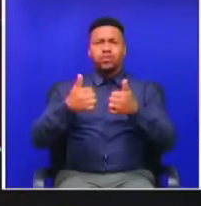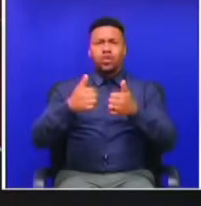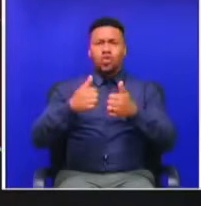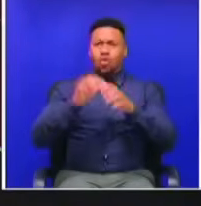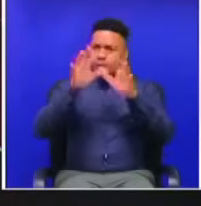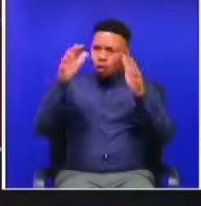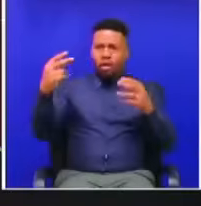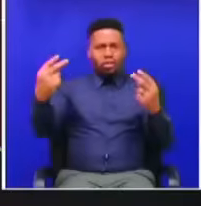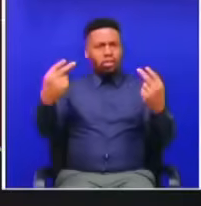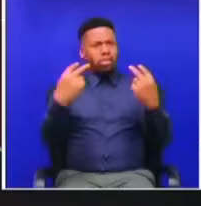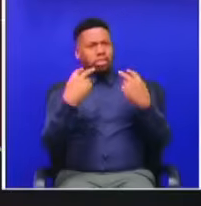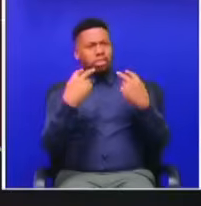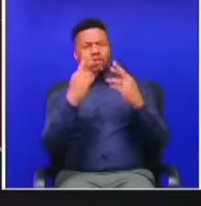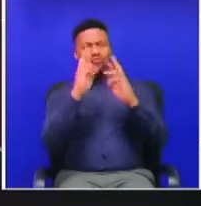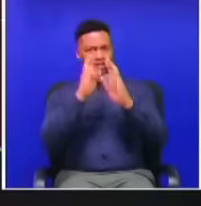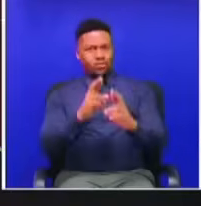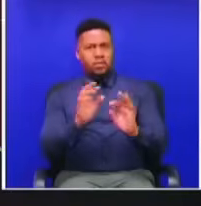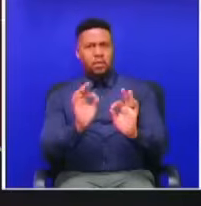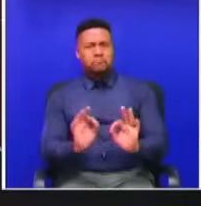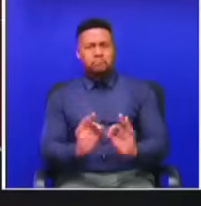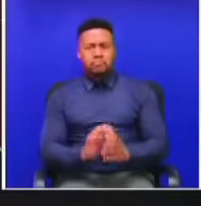league of